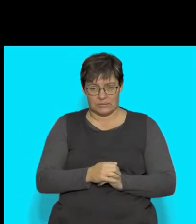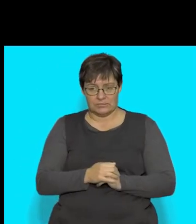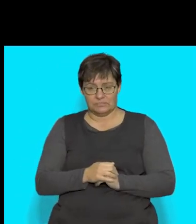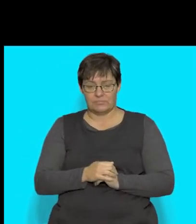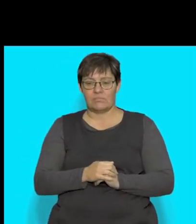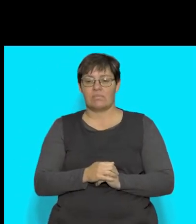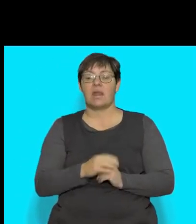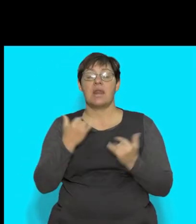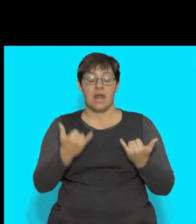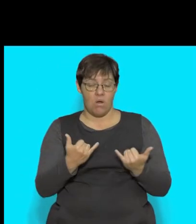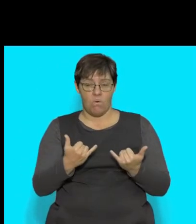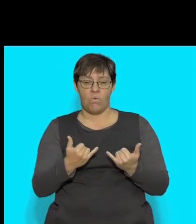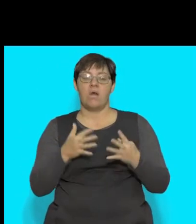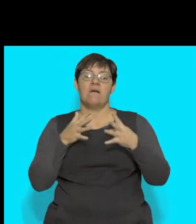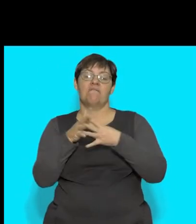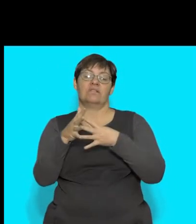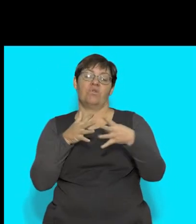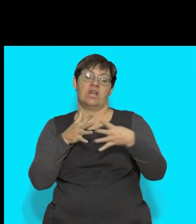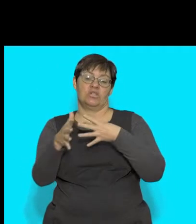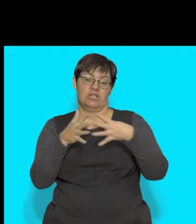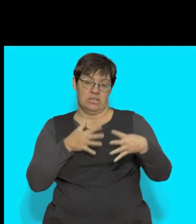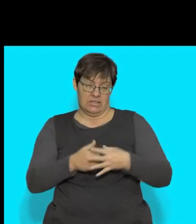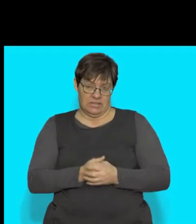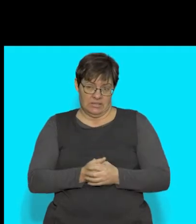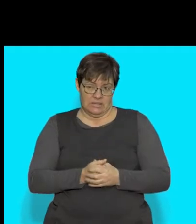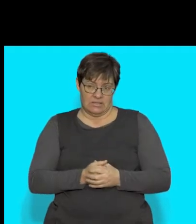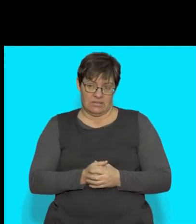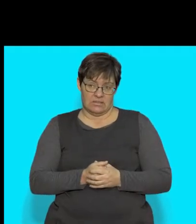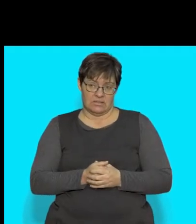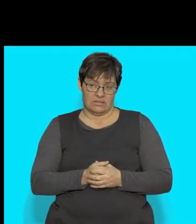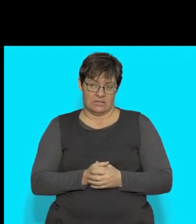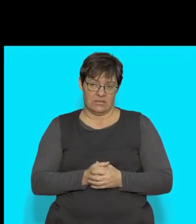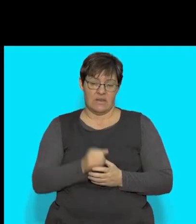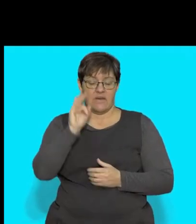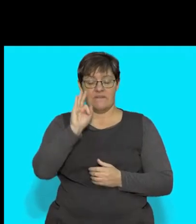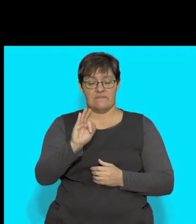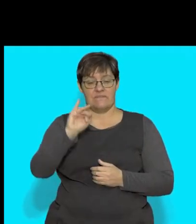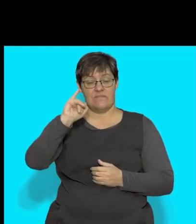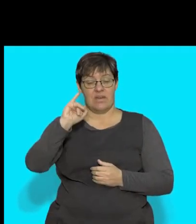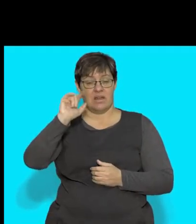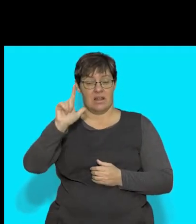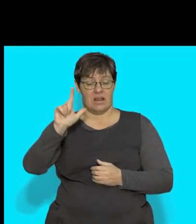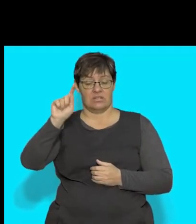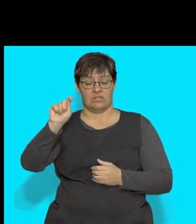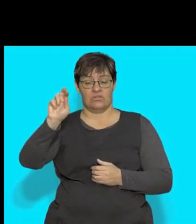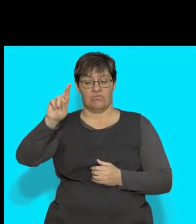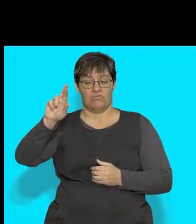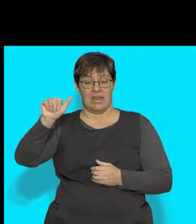that's moved to it, moves into this and is now called the